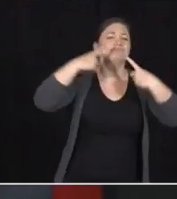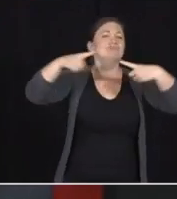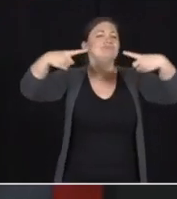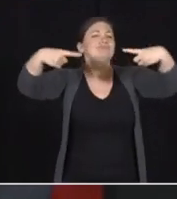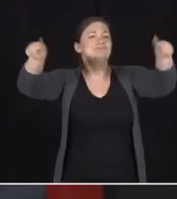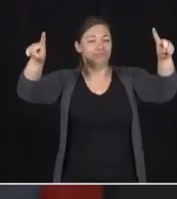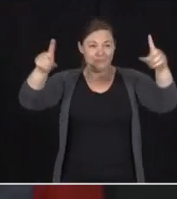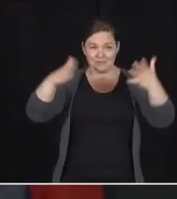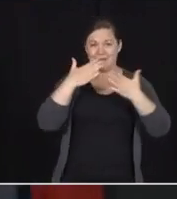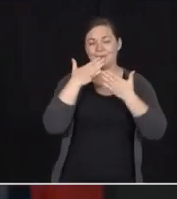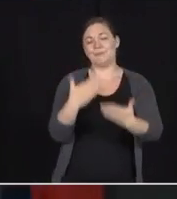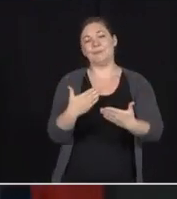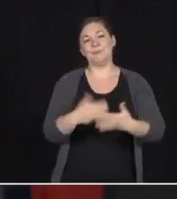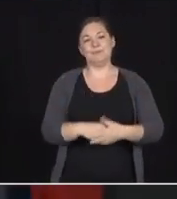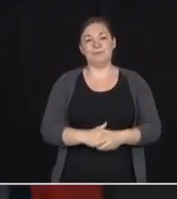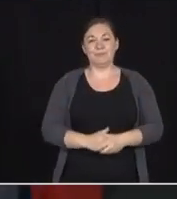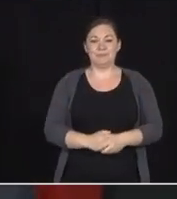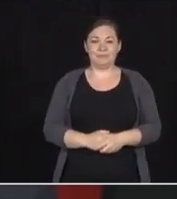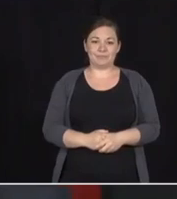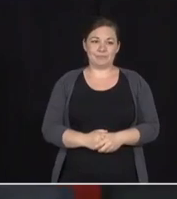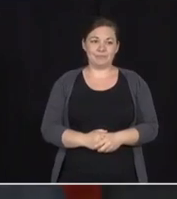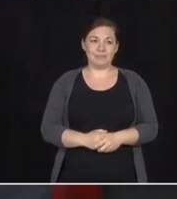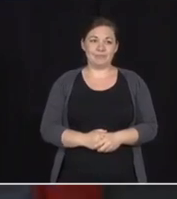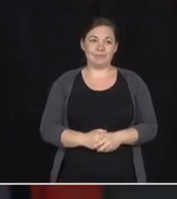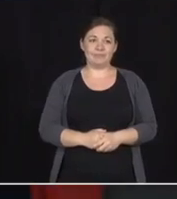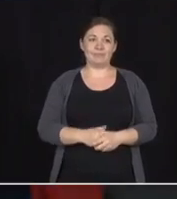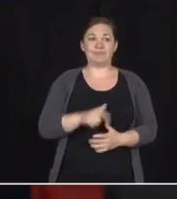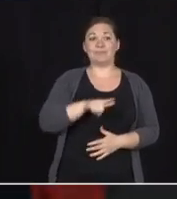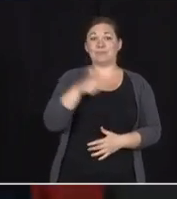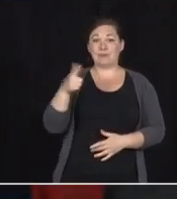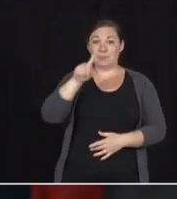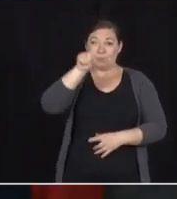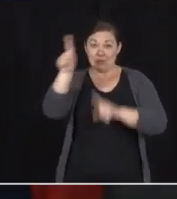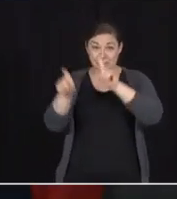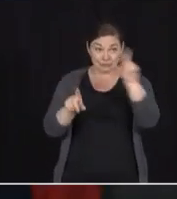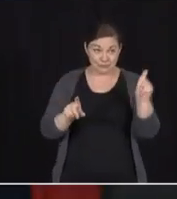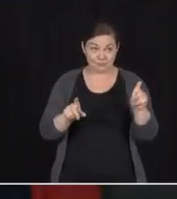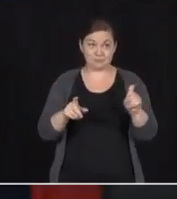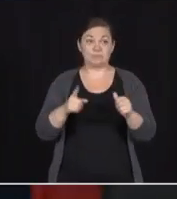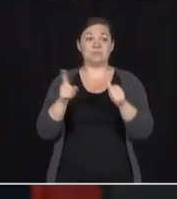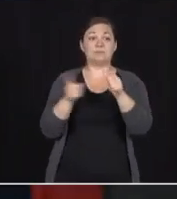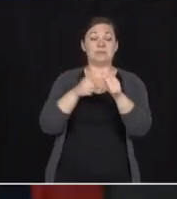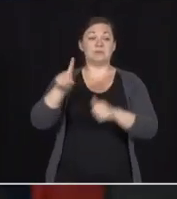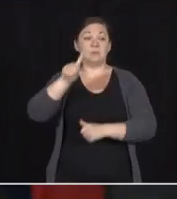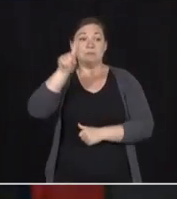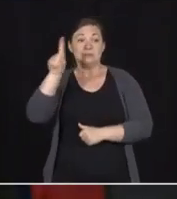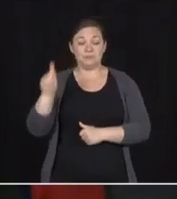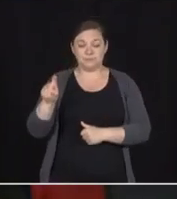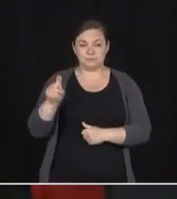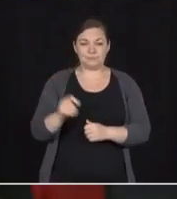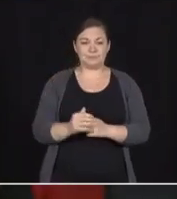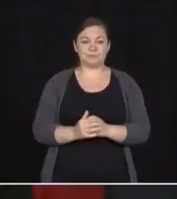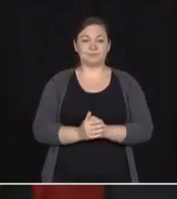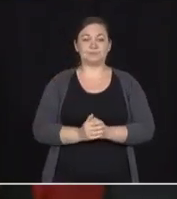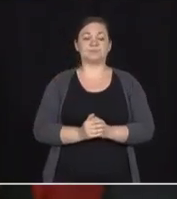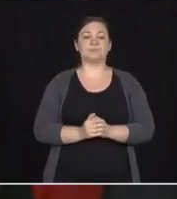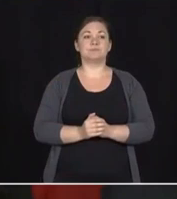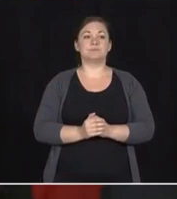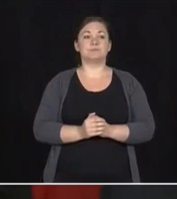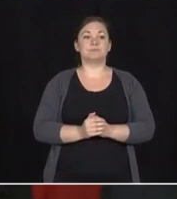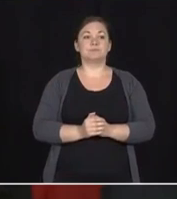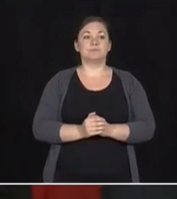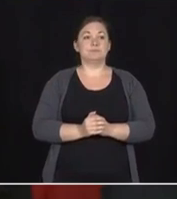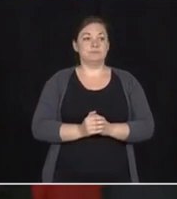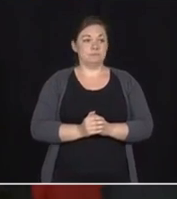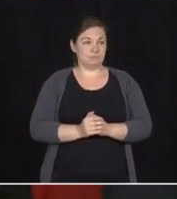you. We'll go to the phone line for questions. First question. First question comes from Travis Danrash